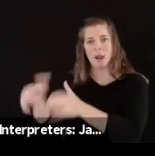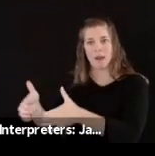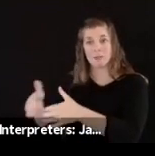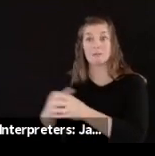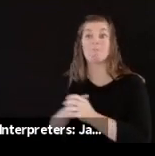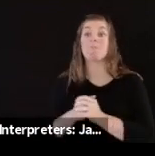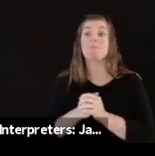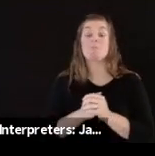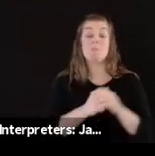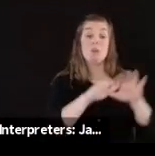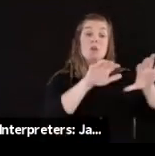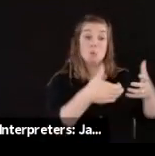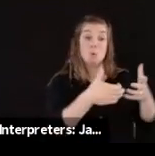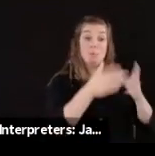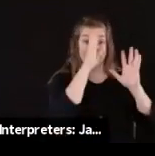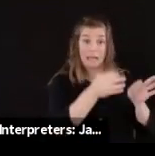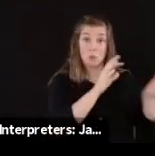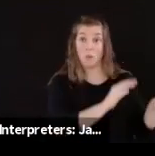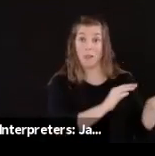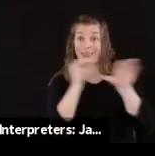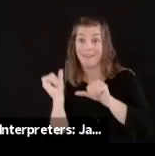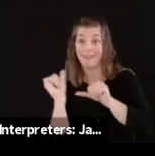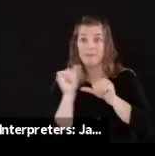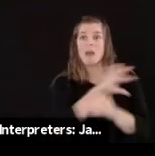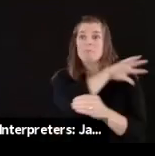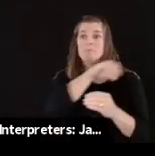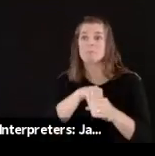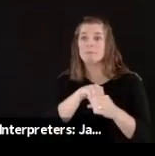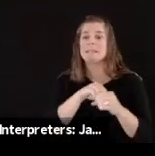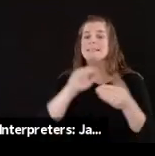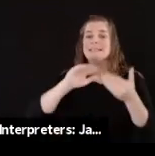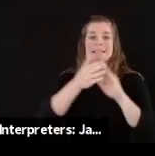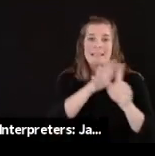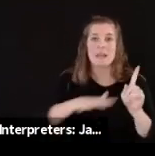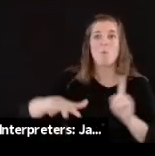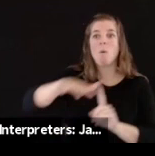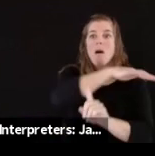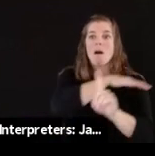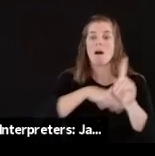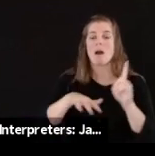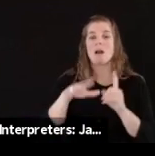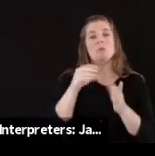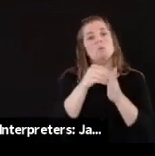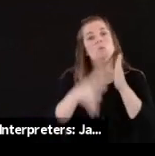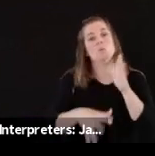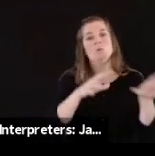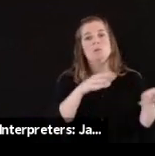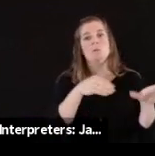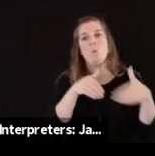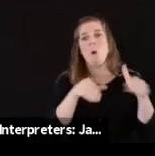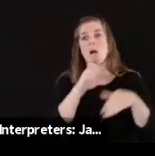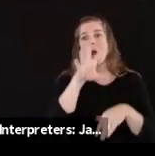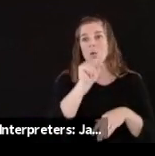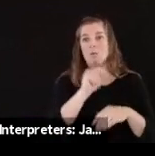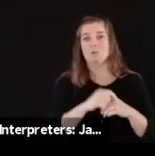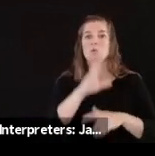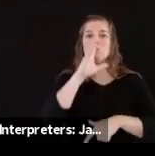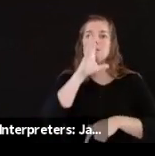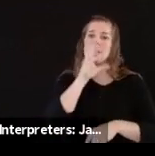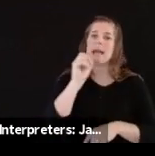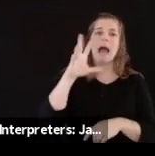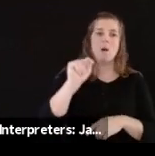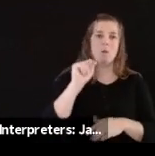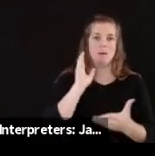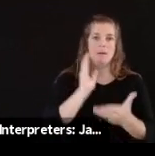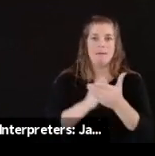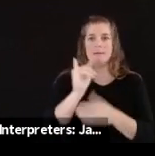to leave participated in a citywide student walkout and raised their collective voice for justice. But no matter where